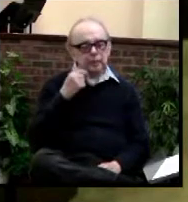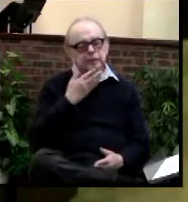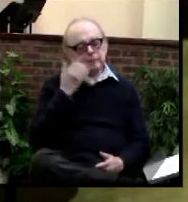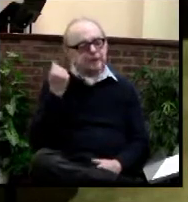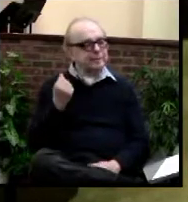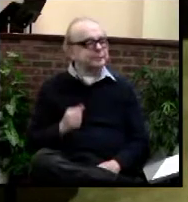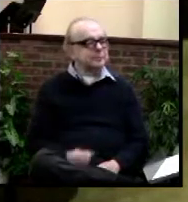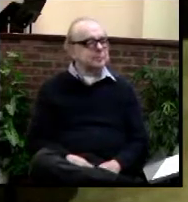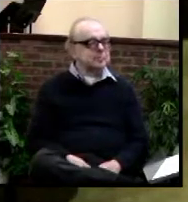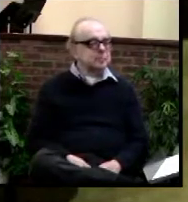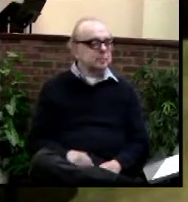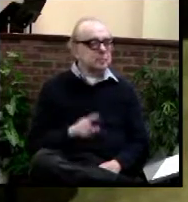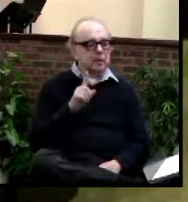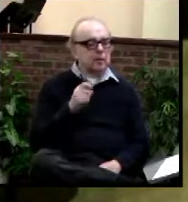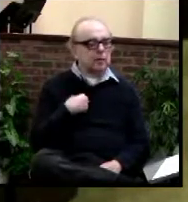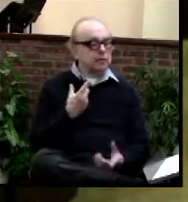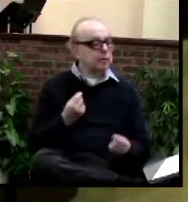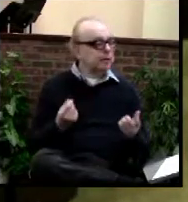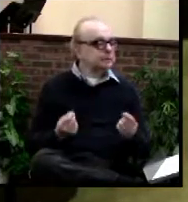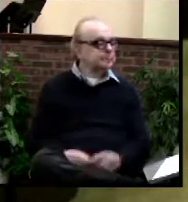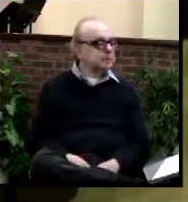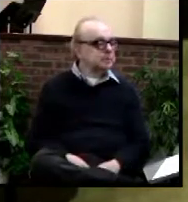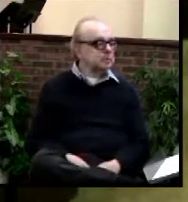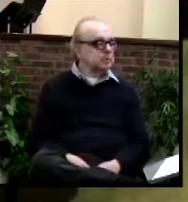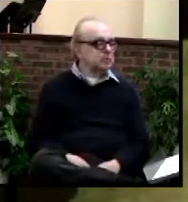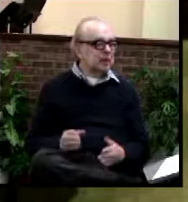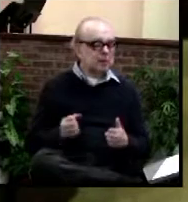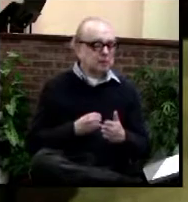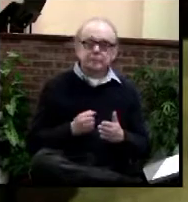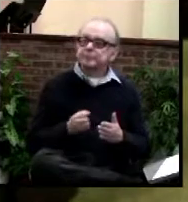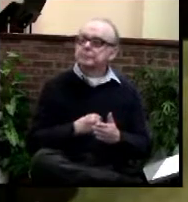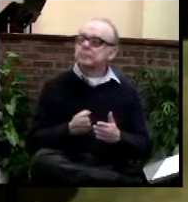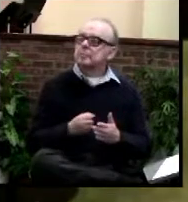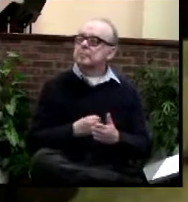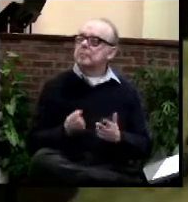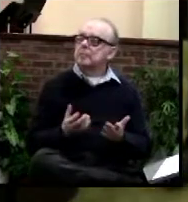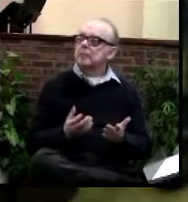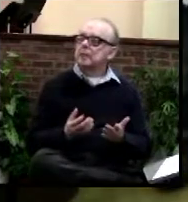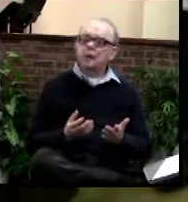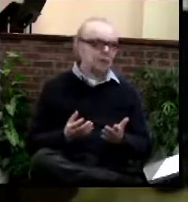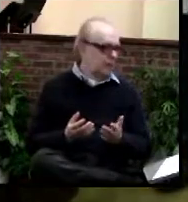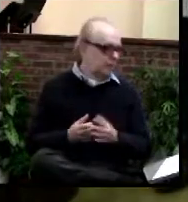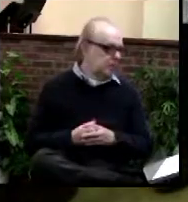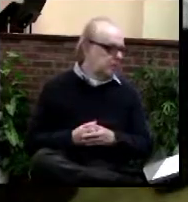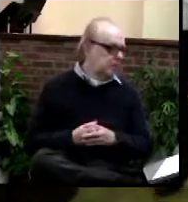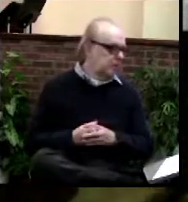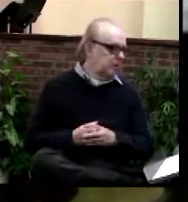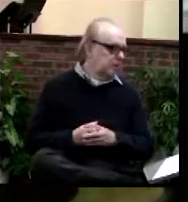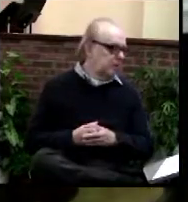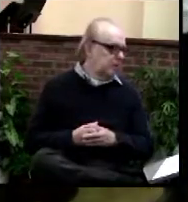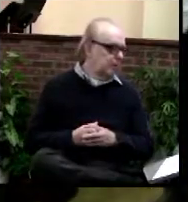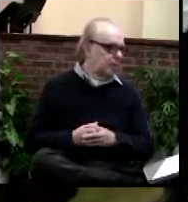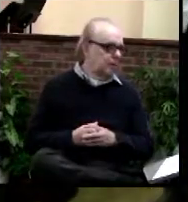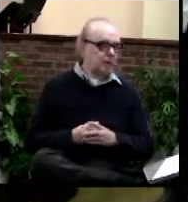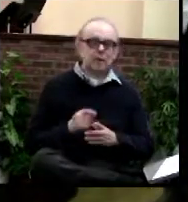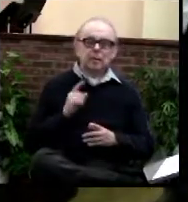The question is, what do you want to do? This song says this, softly and tenderly he's calling, and he is. He's not going to beat you over the head. He's